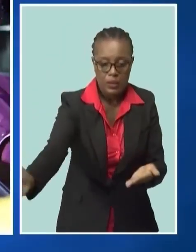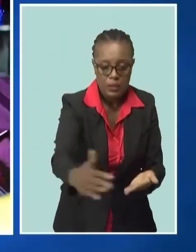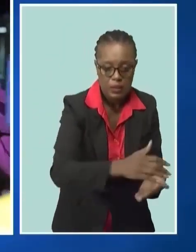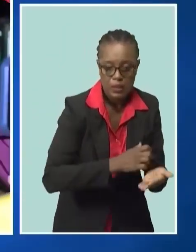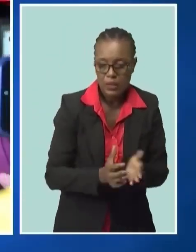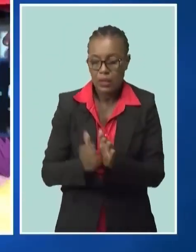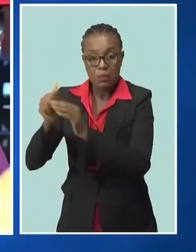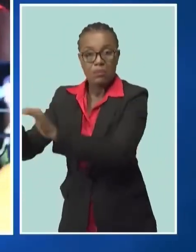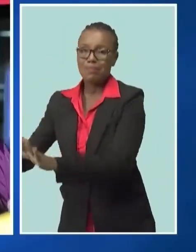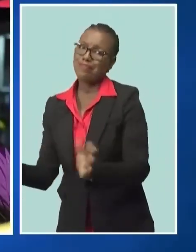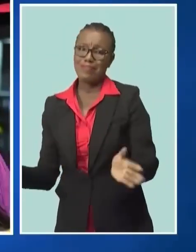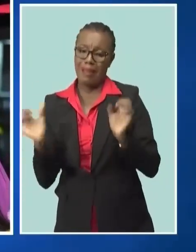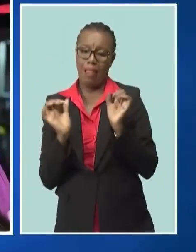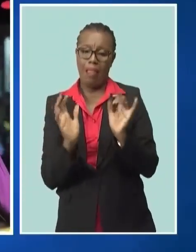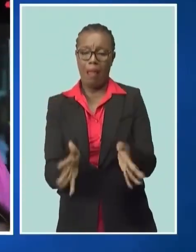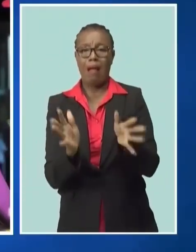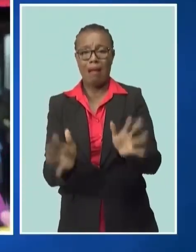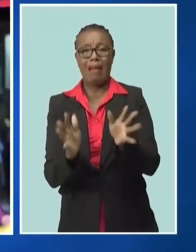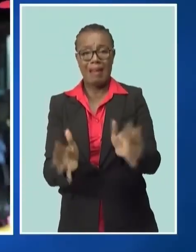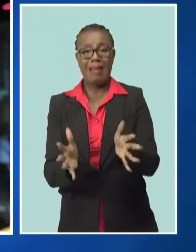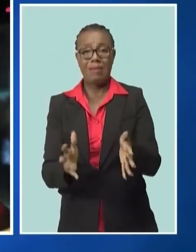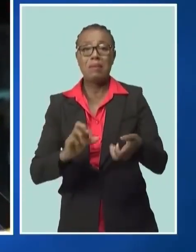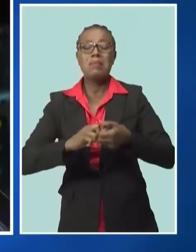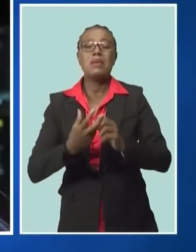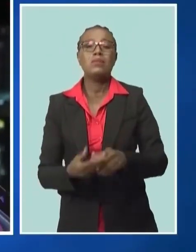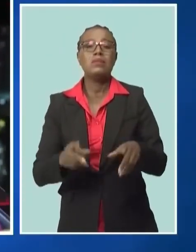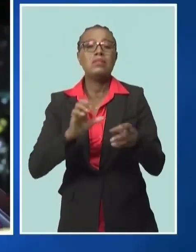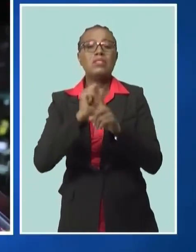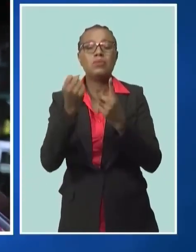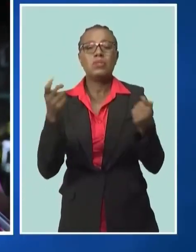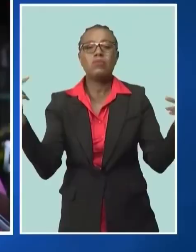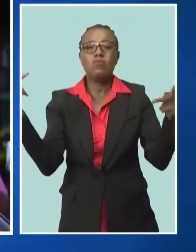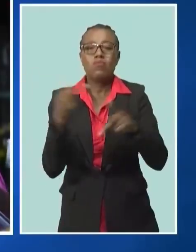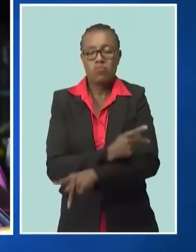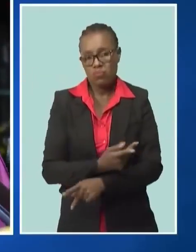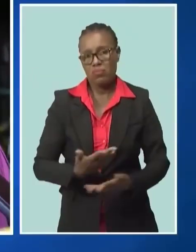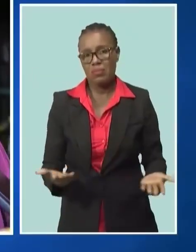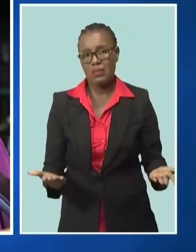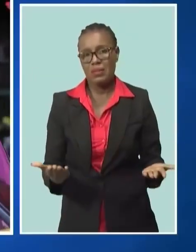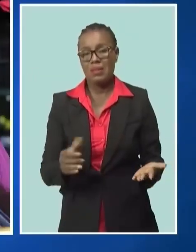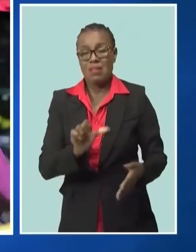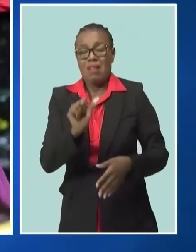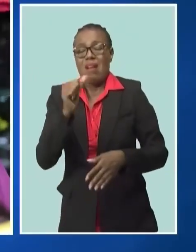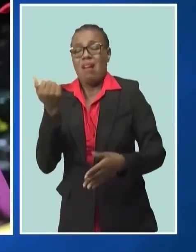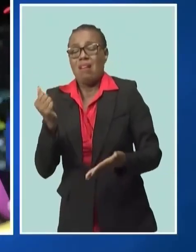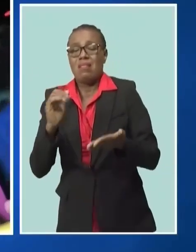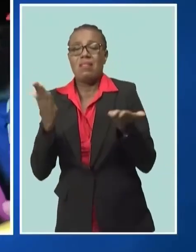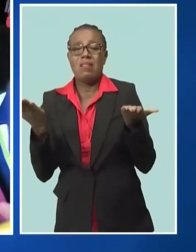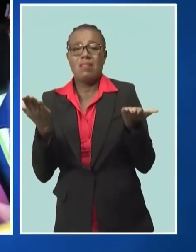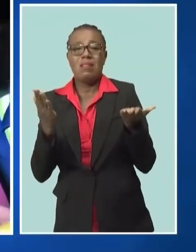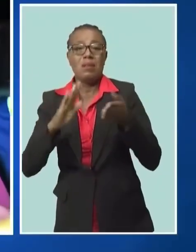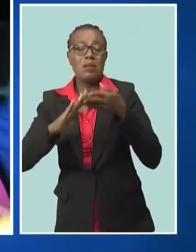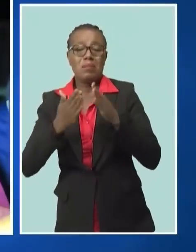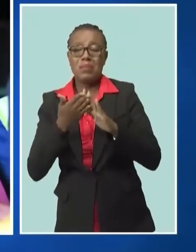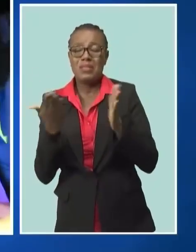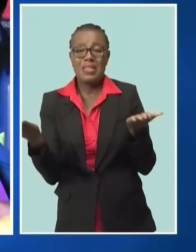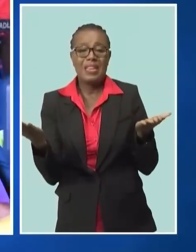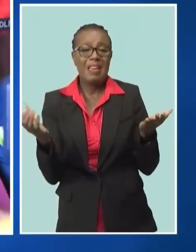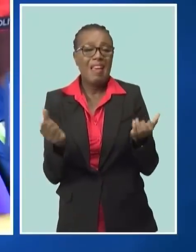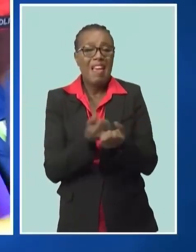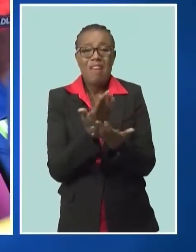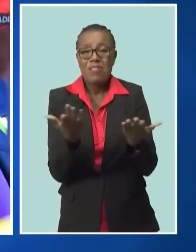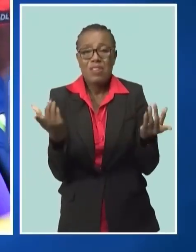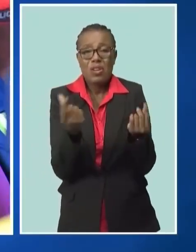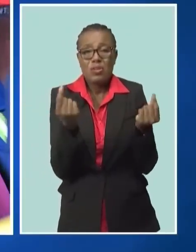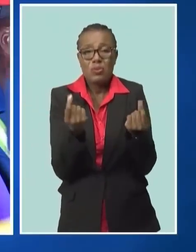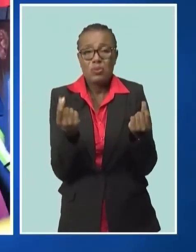situation. As it relates to other communities, let us be real, you can't boil the ocean all at once. So that MTW, I think, has